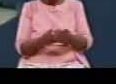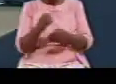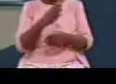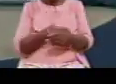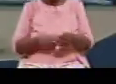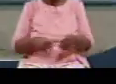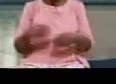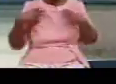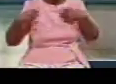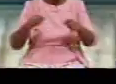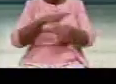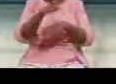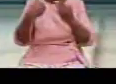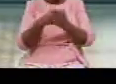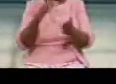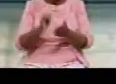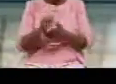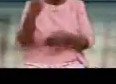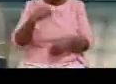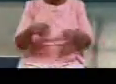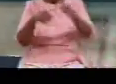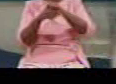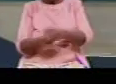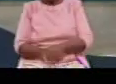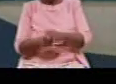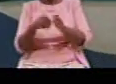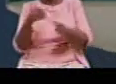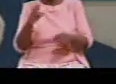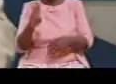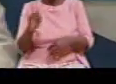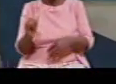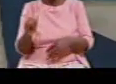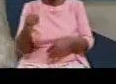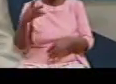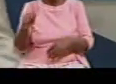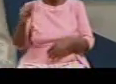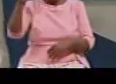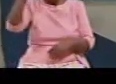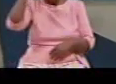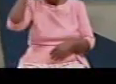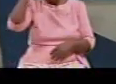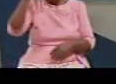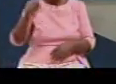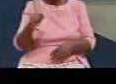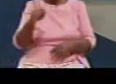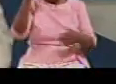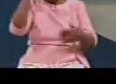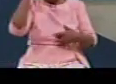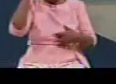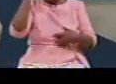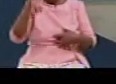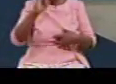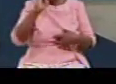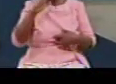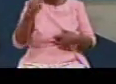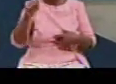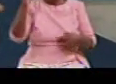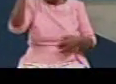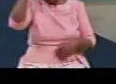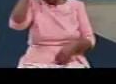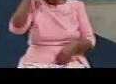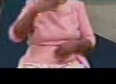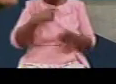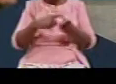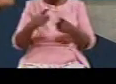healing all that were oppressed by the devil. Sickness is of the devil. And then got on